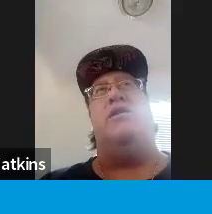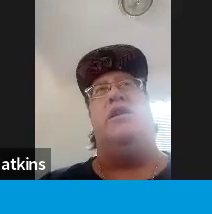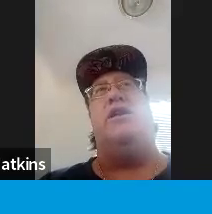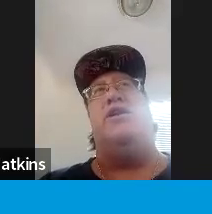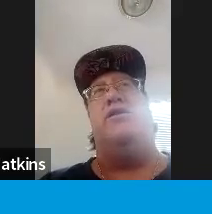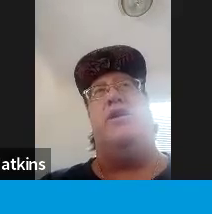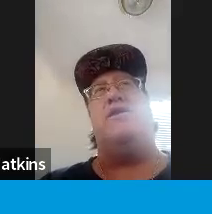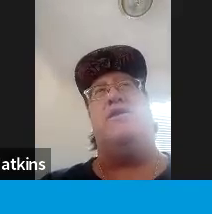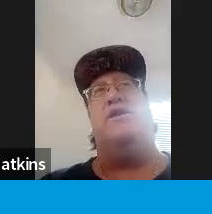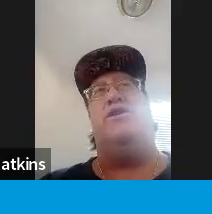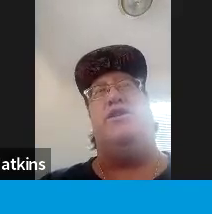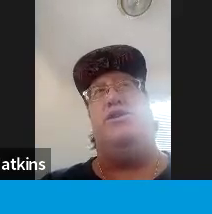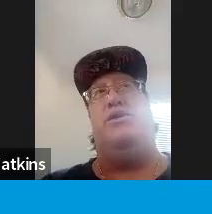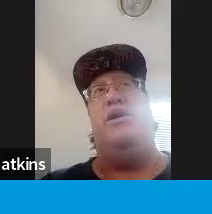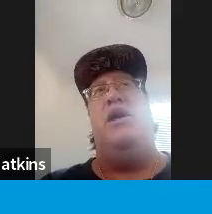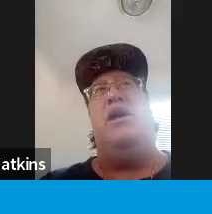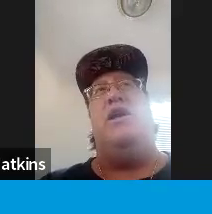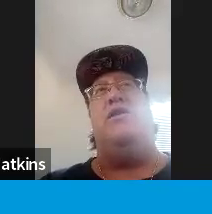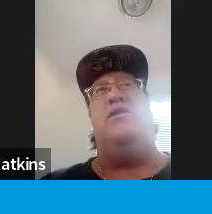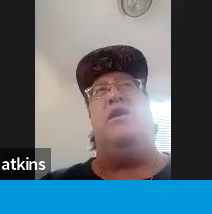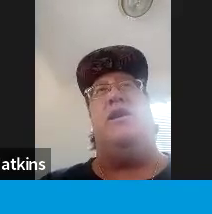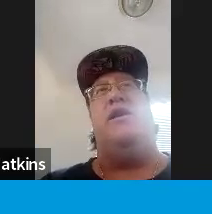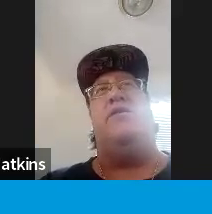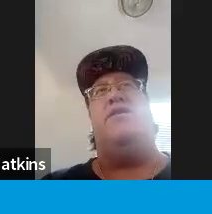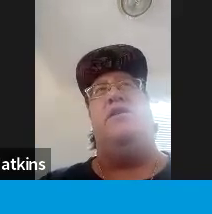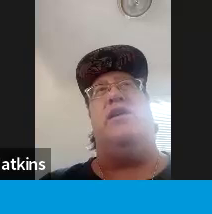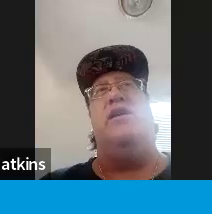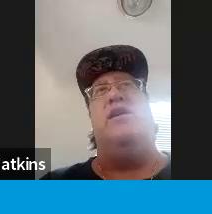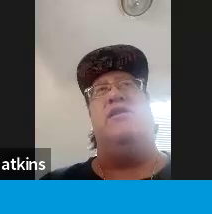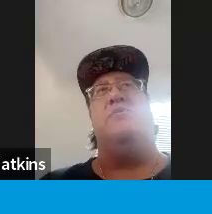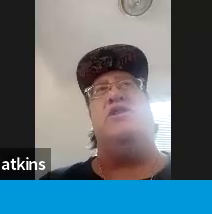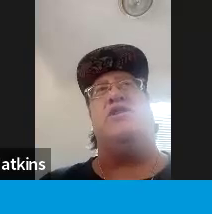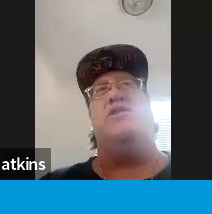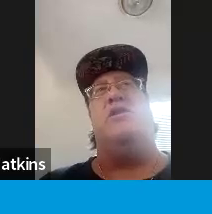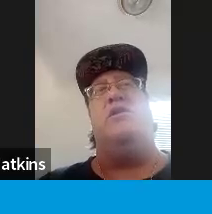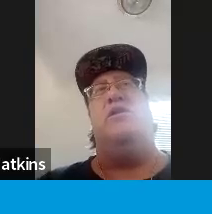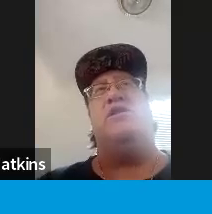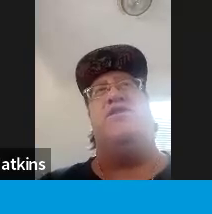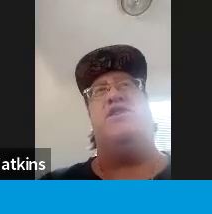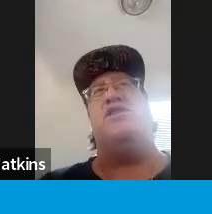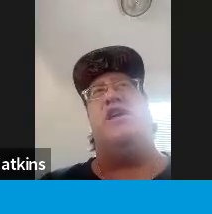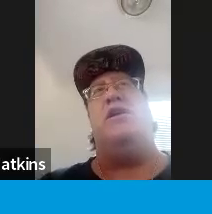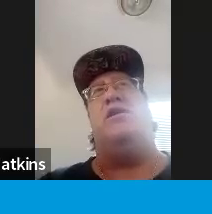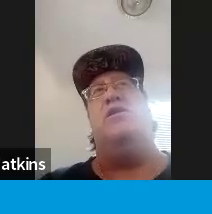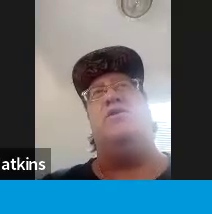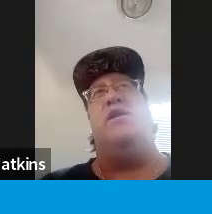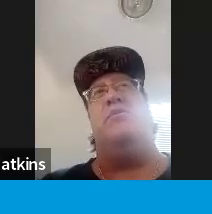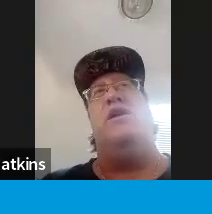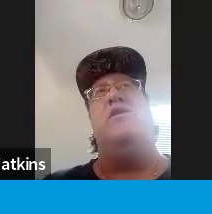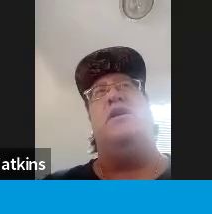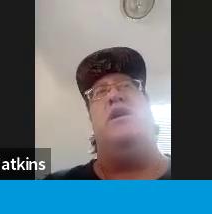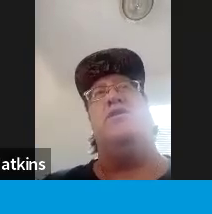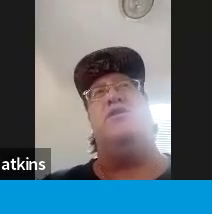Colorado that need their voices heard too. And they may not feel like this mission or this vision statement includes